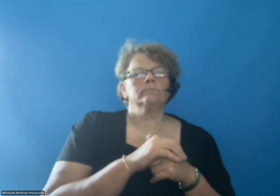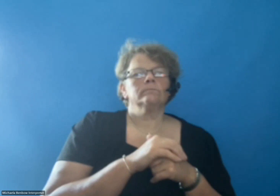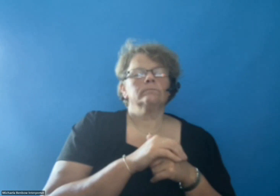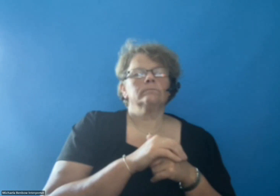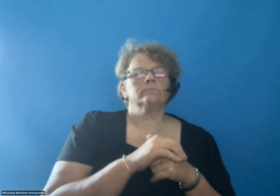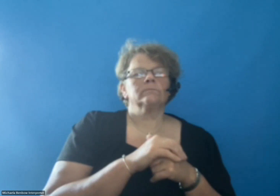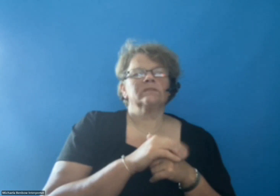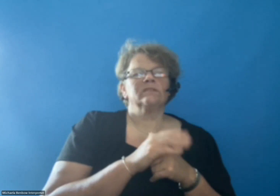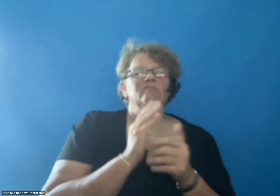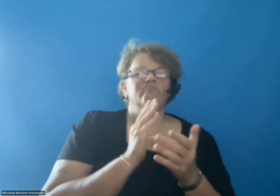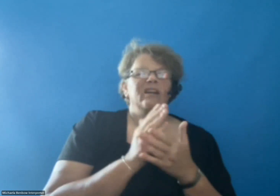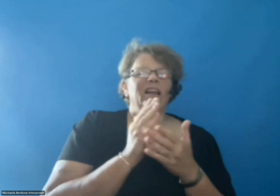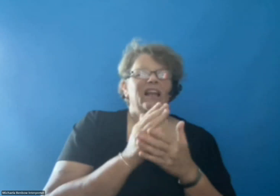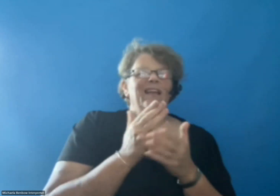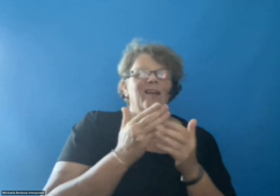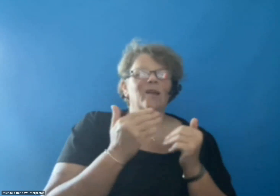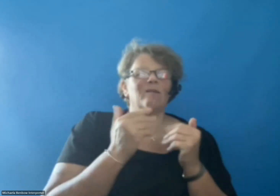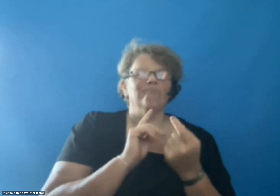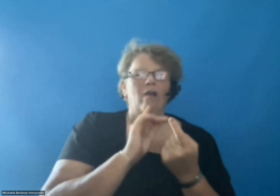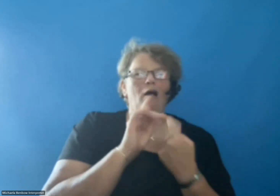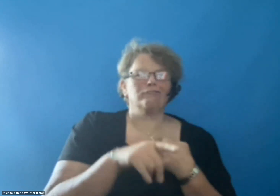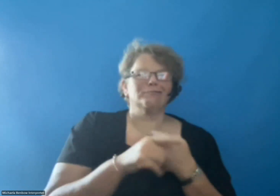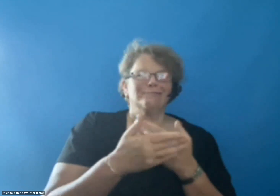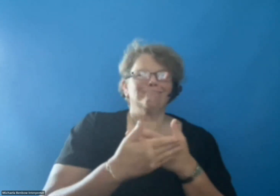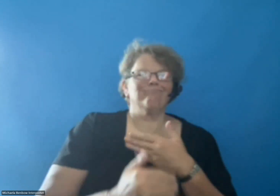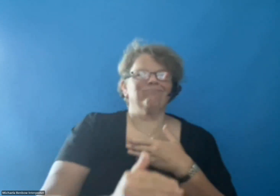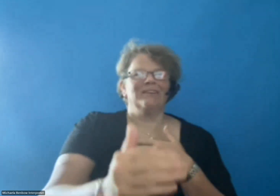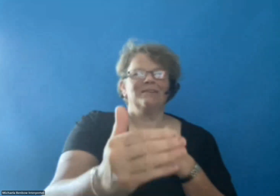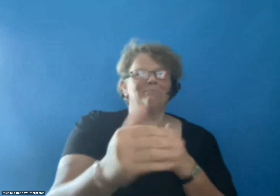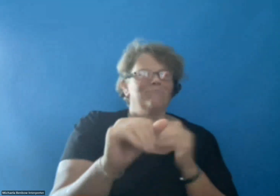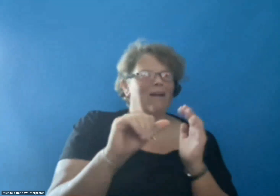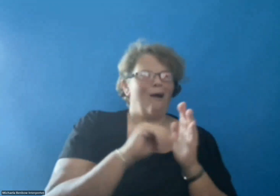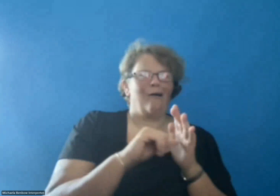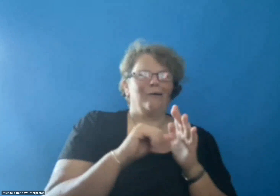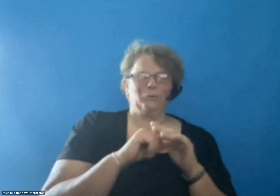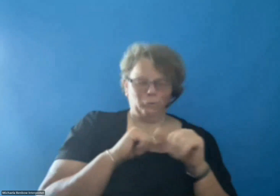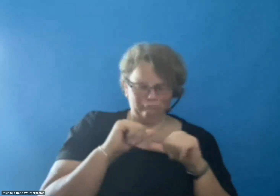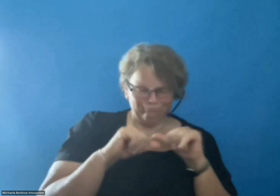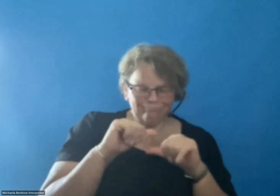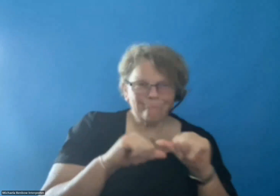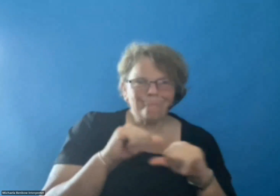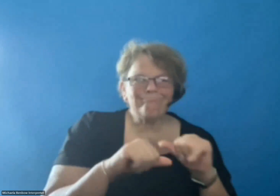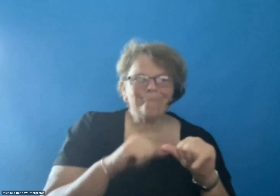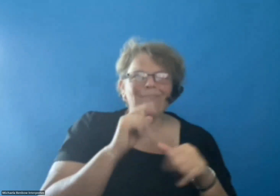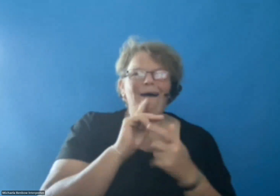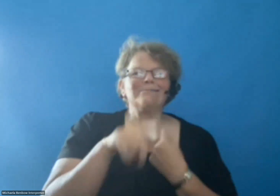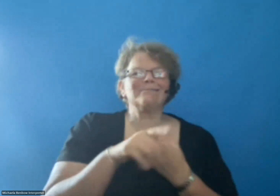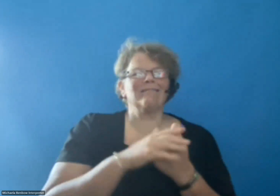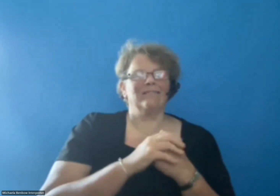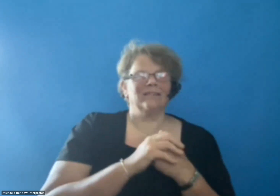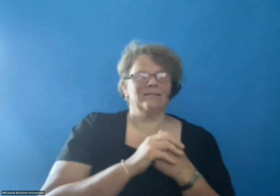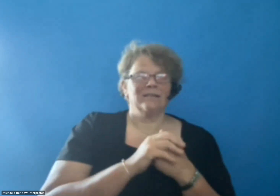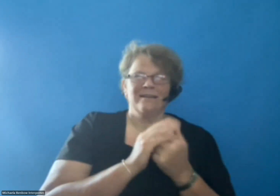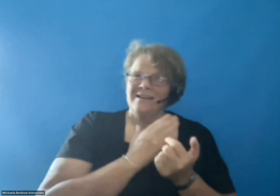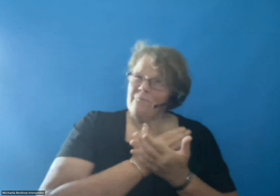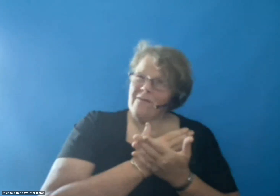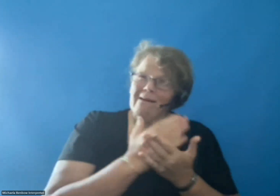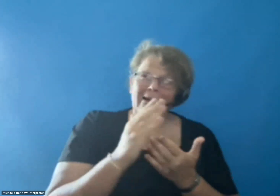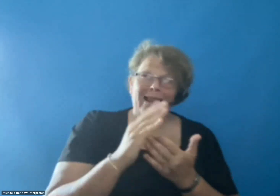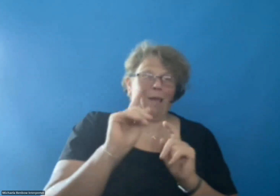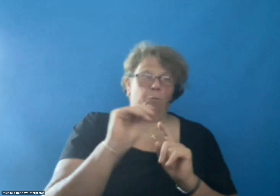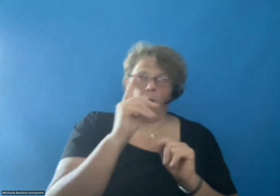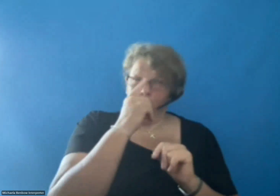long-winded answer, but I think it's quite hard to answer succinctly. But if we're clear on the deliverables, we work on the cultural side of things, and we've